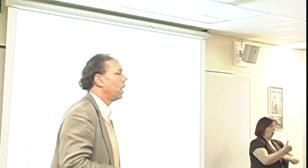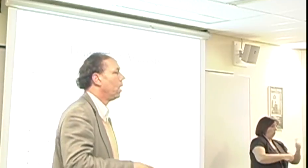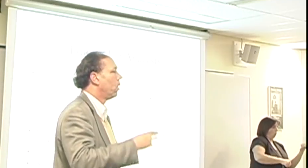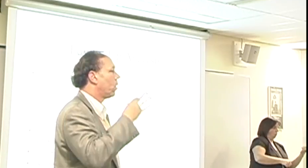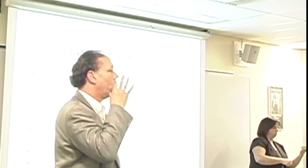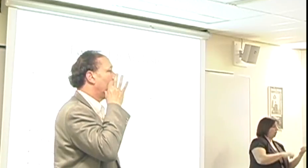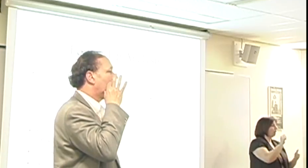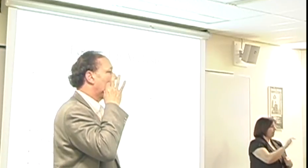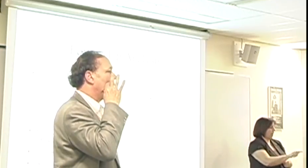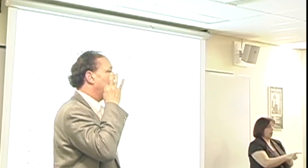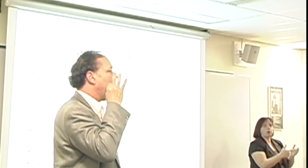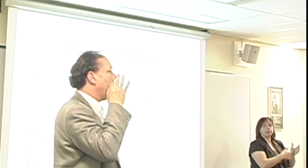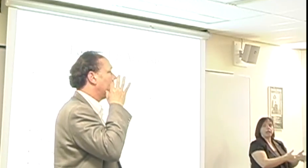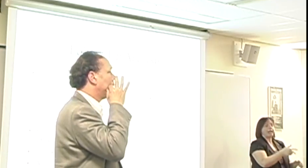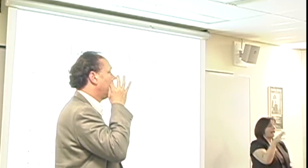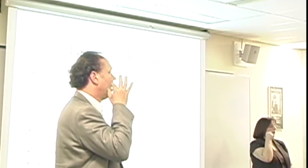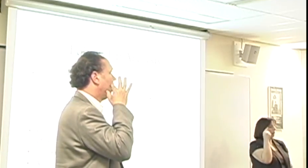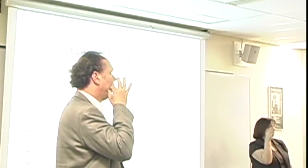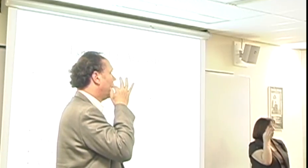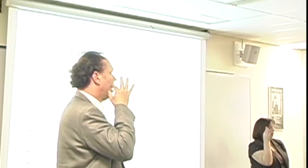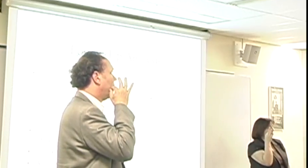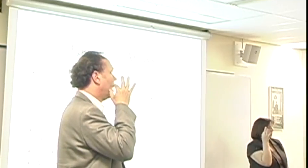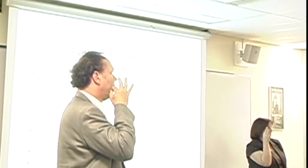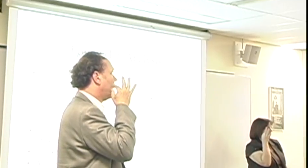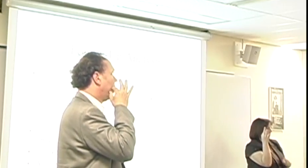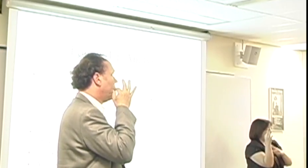ASL. So here's the sign cat,